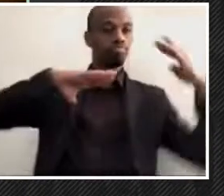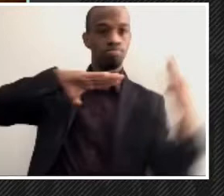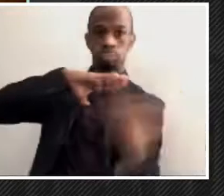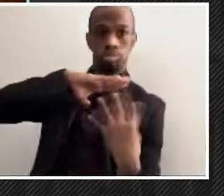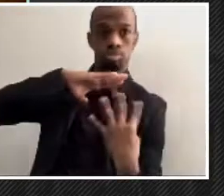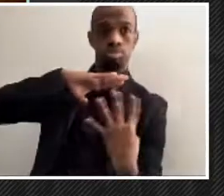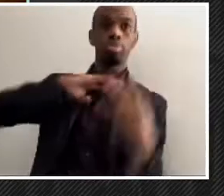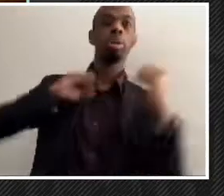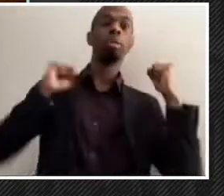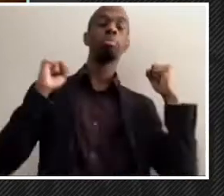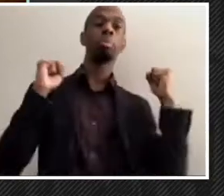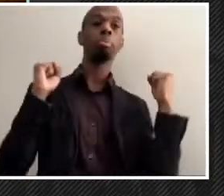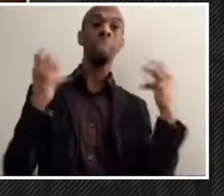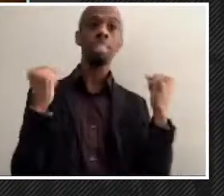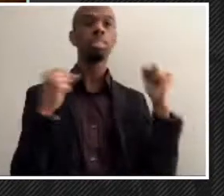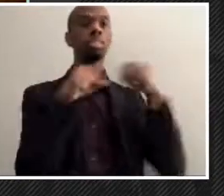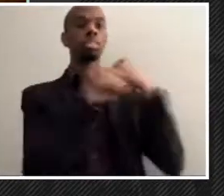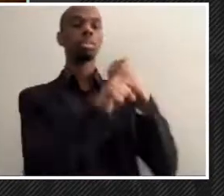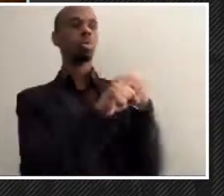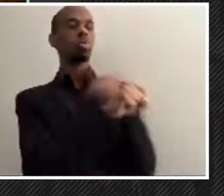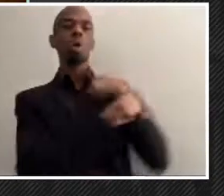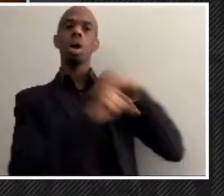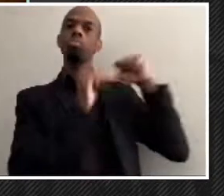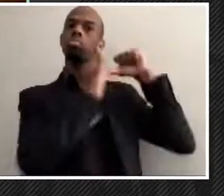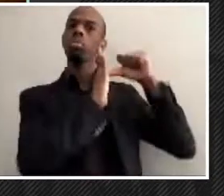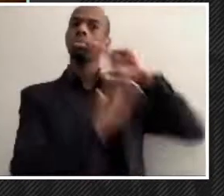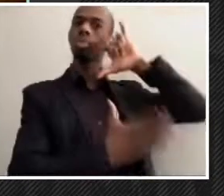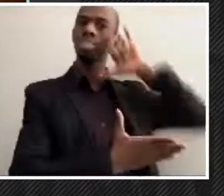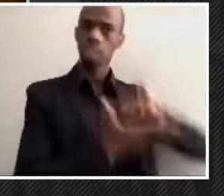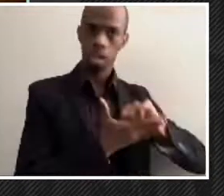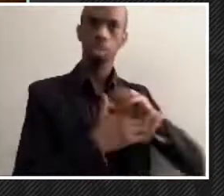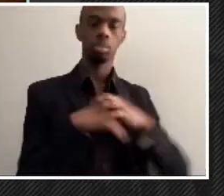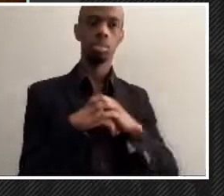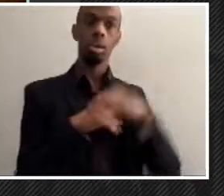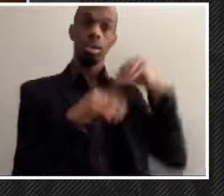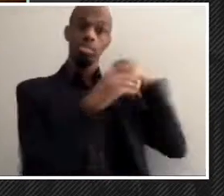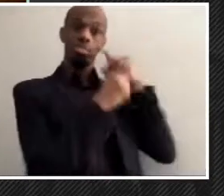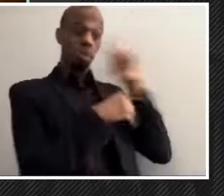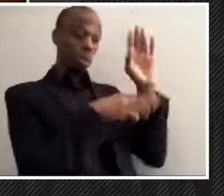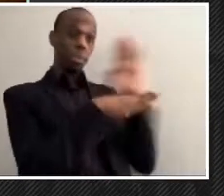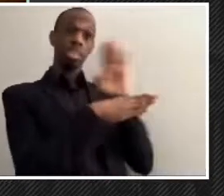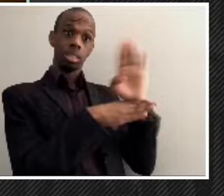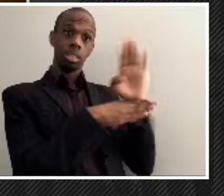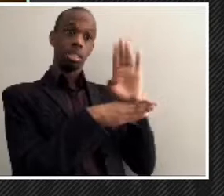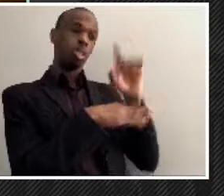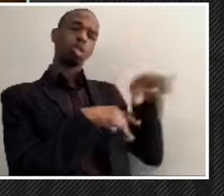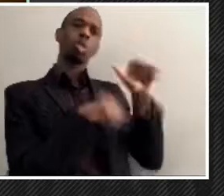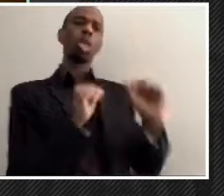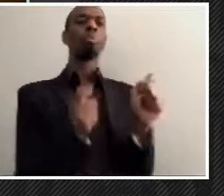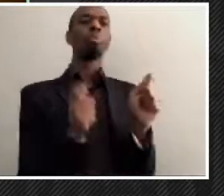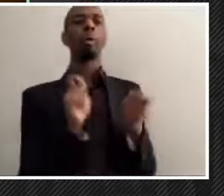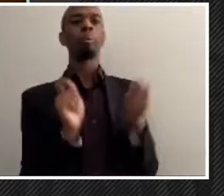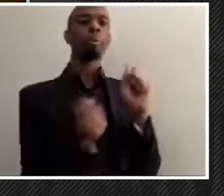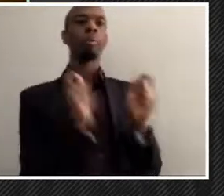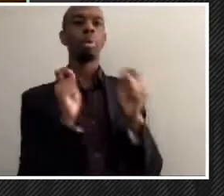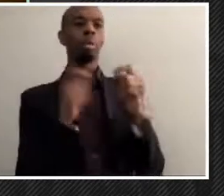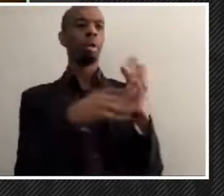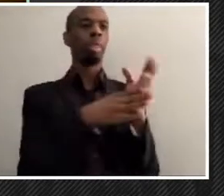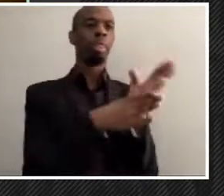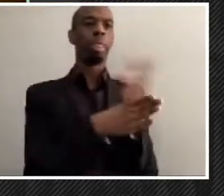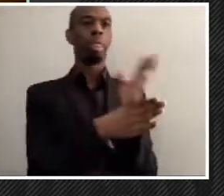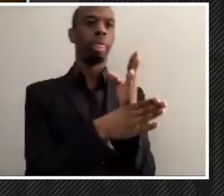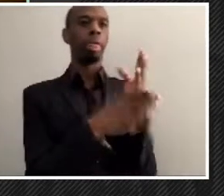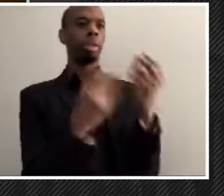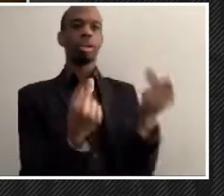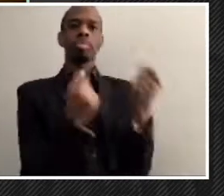happen. Government is a ship, business is a speedboat. In business, you can pivot and turn things at the drop of a dime. Government takes